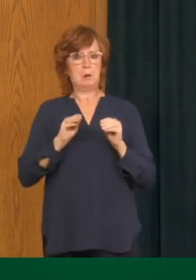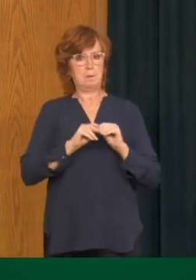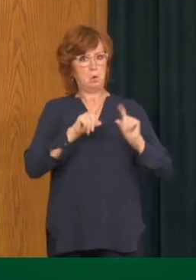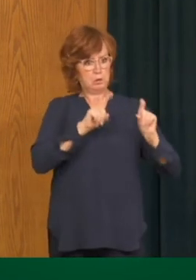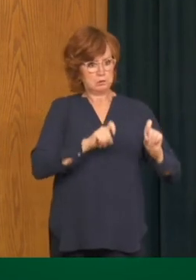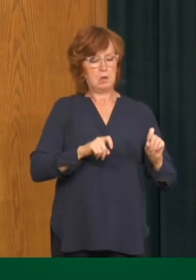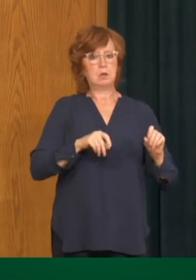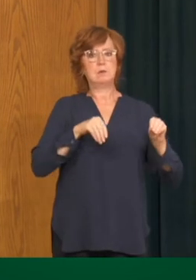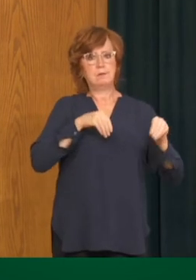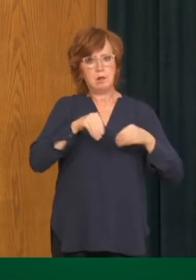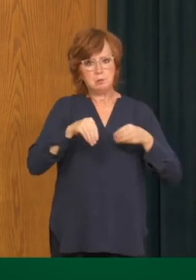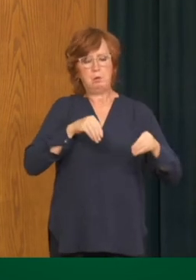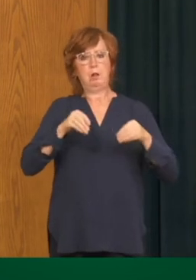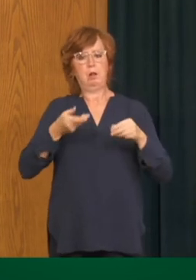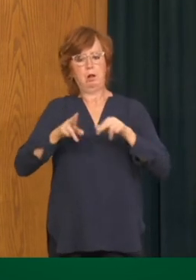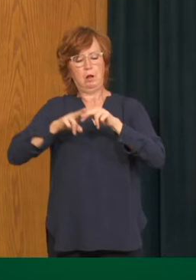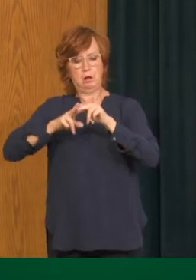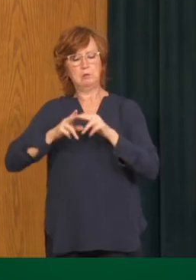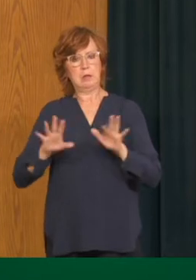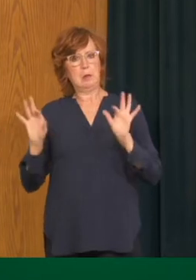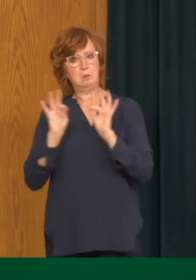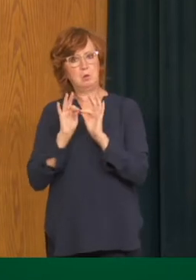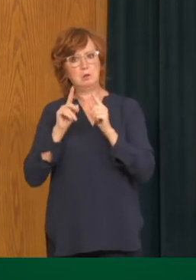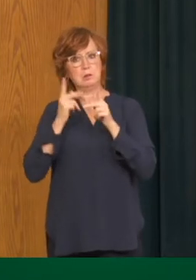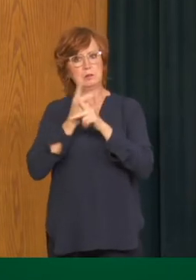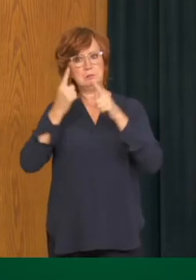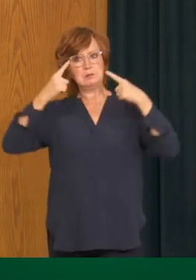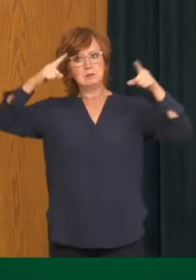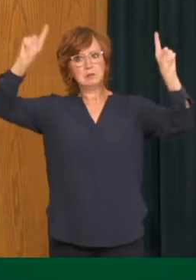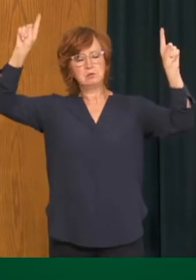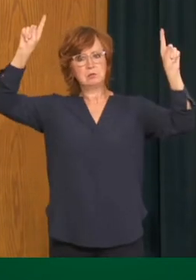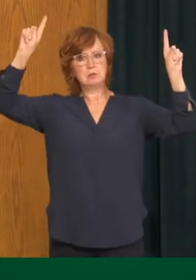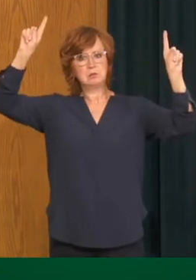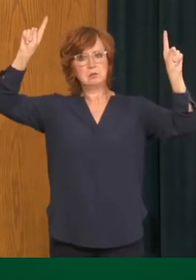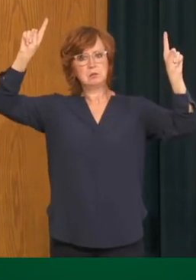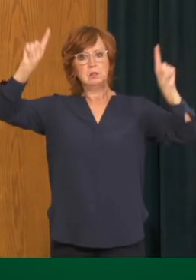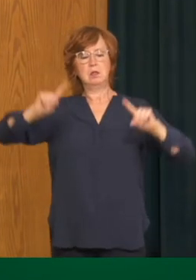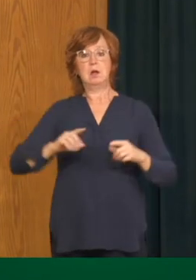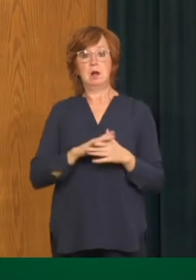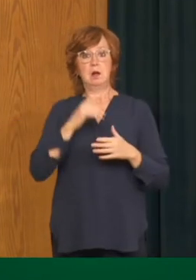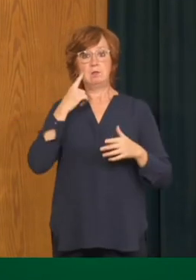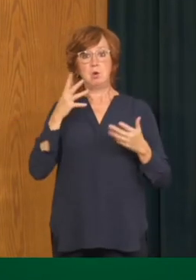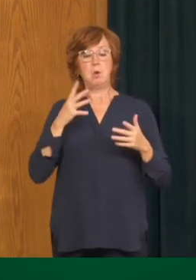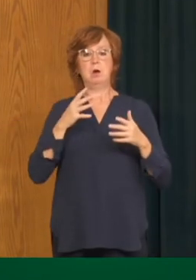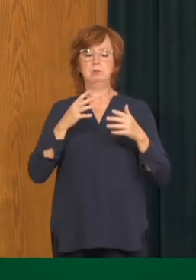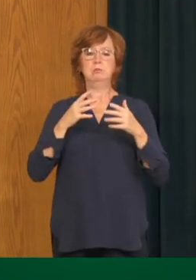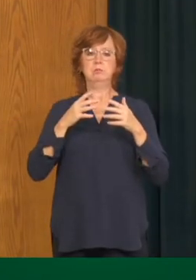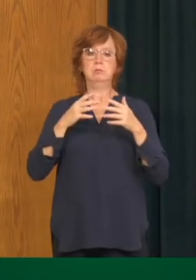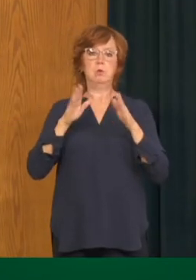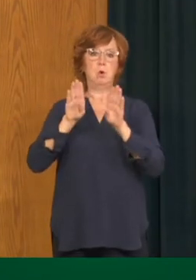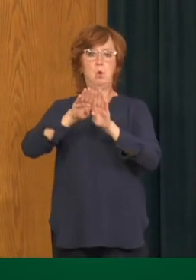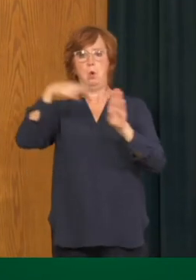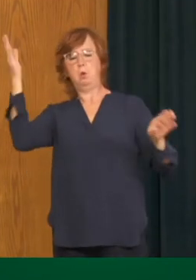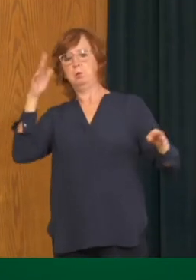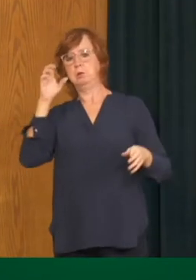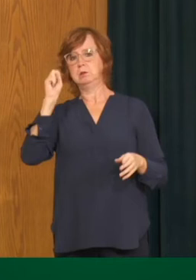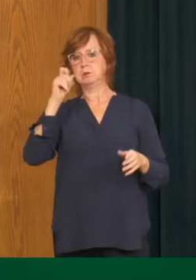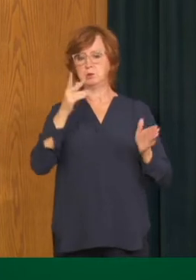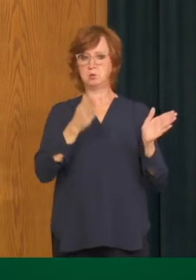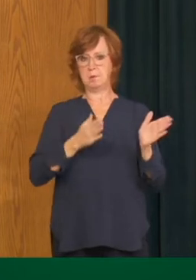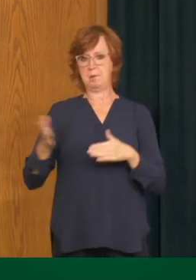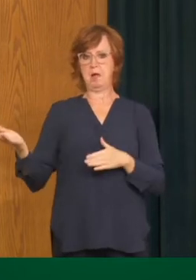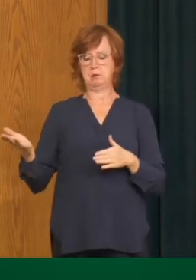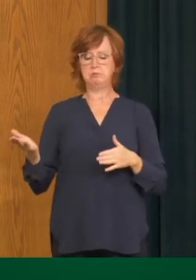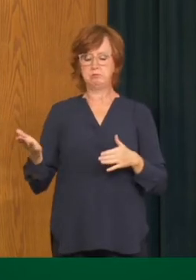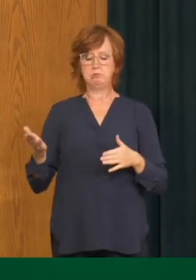testing capacity has been vital to the success of our Reopen Saskatchewan plan. So we want to see testing increase